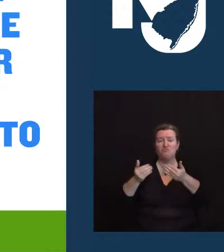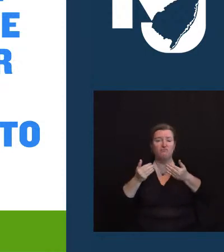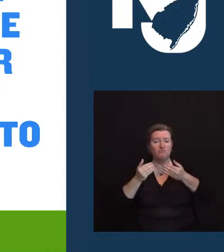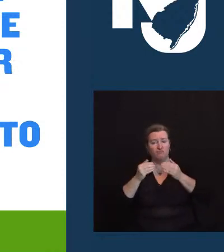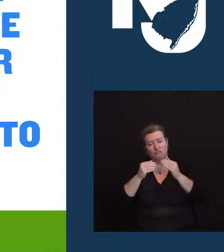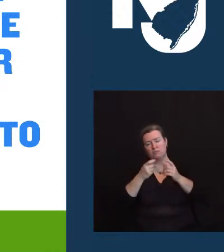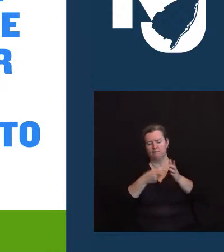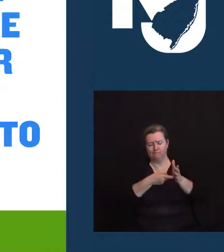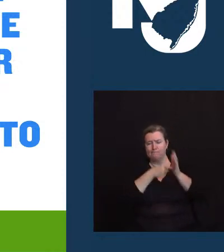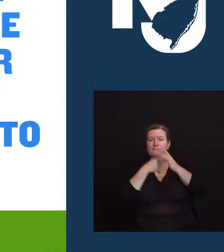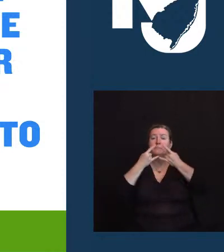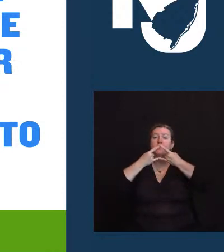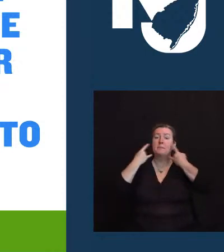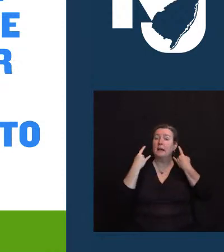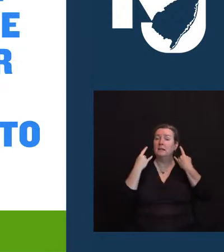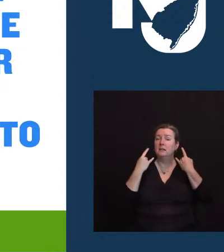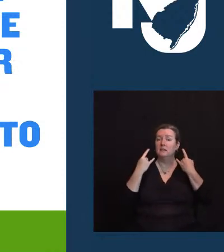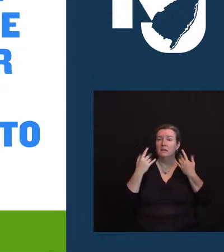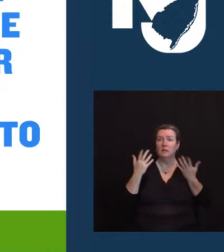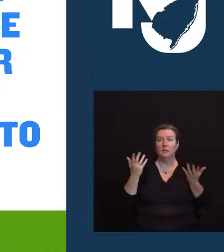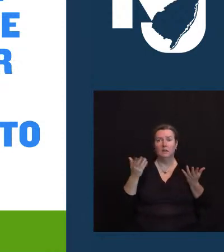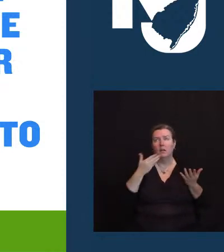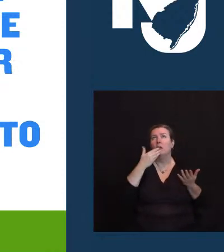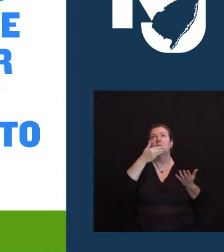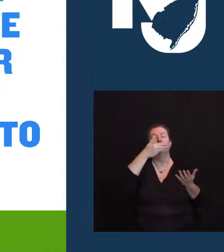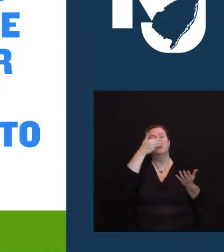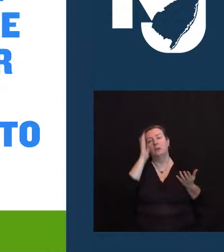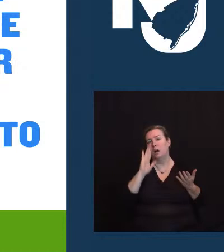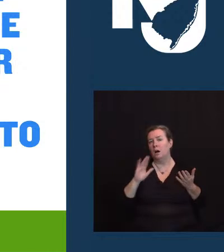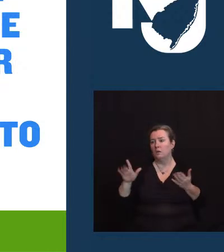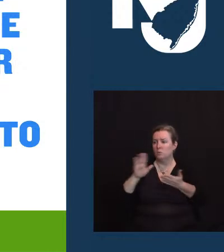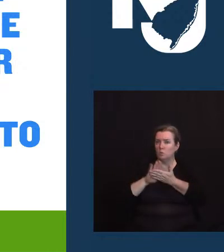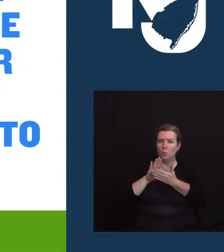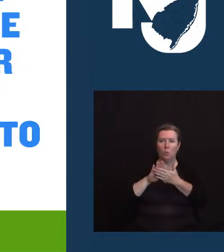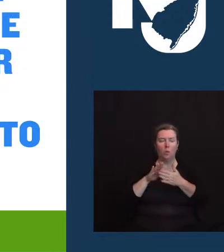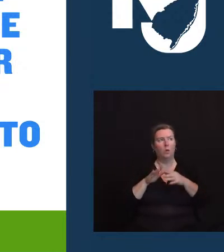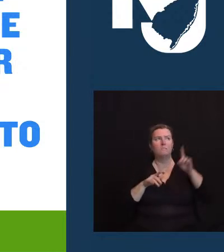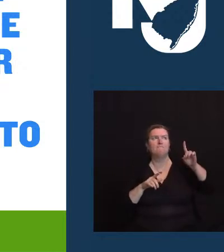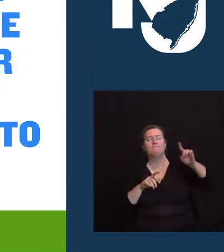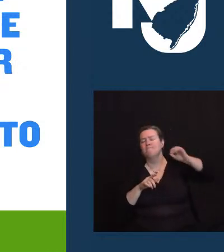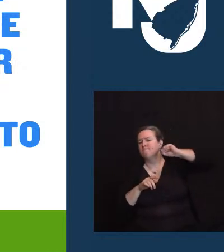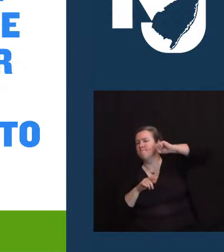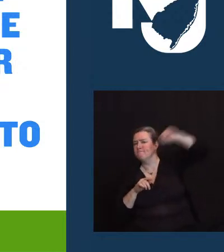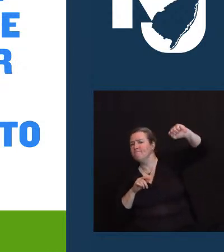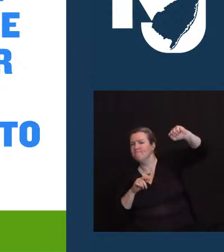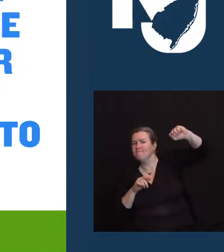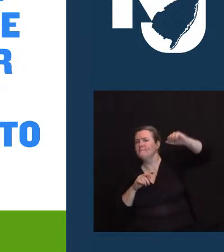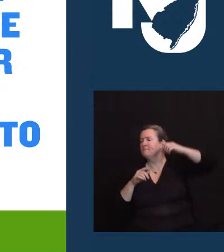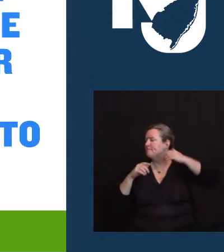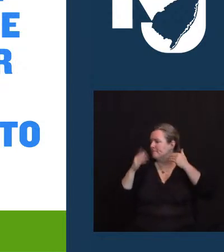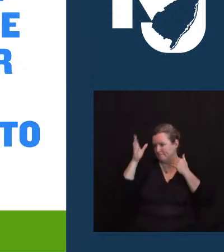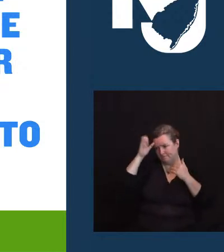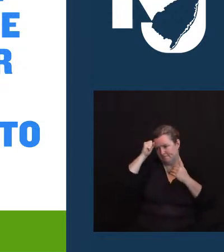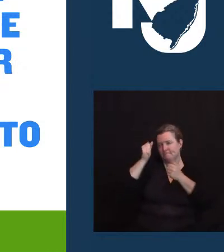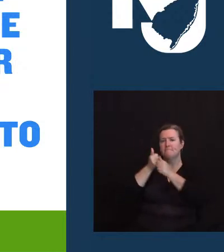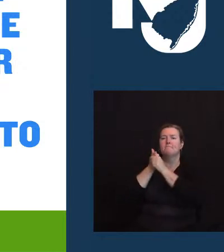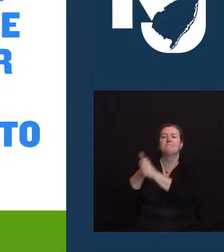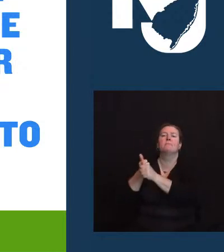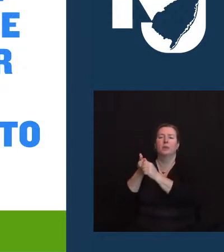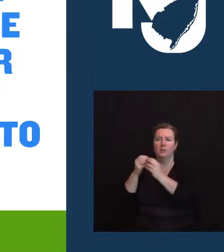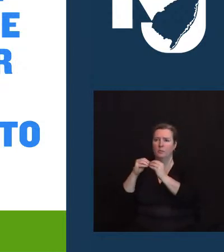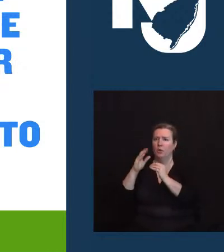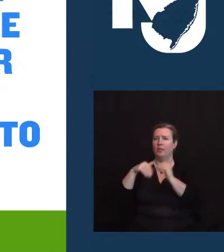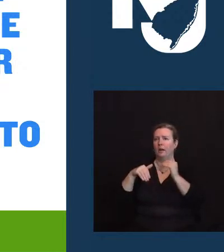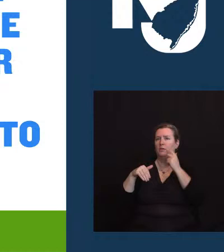place. Thankfully, more and more school leaders in that state are putting safety and common sense first. More than 20,000 students